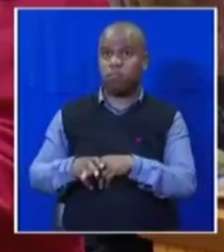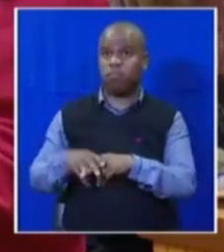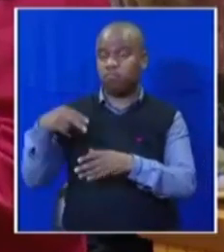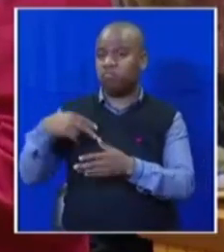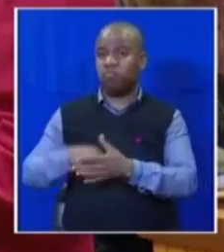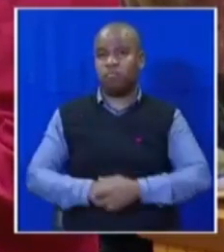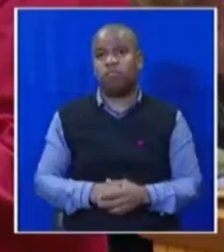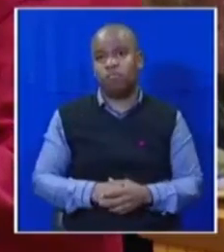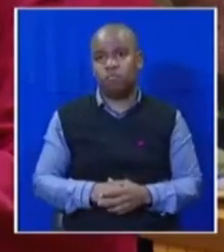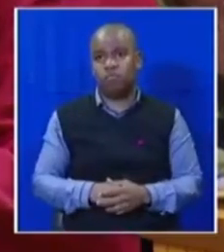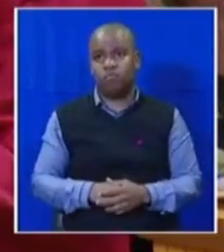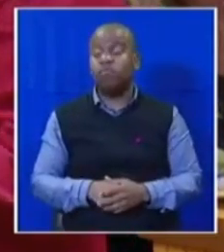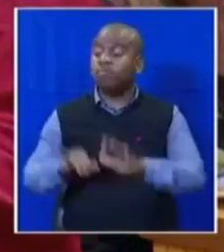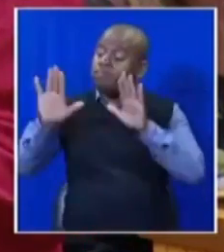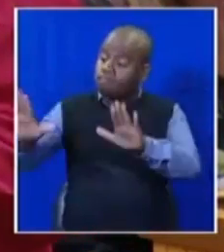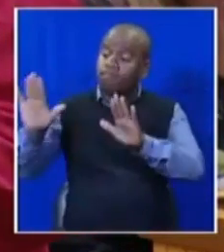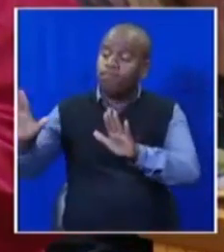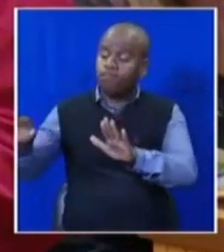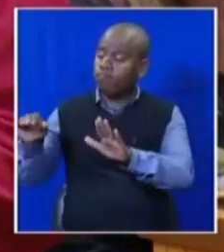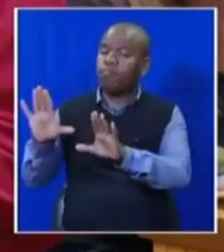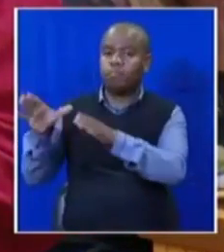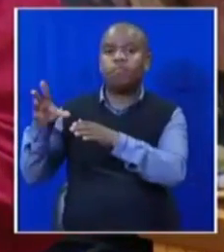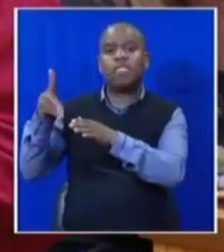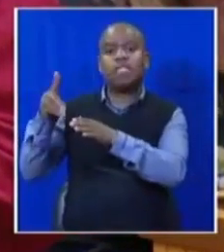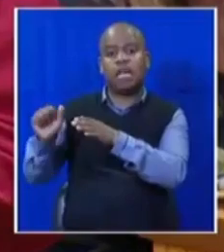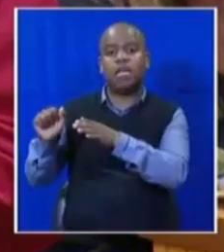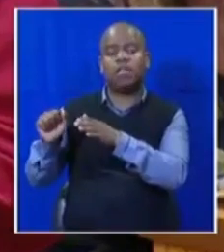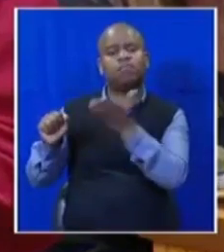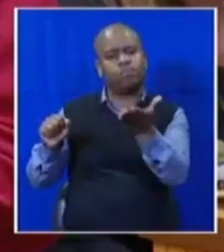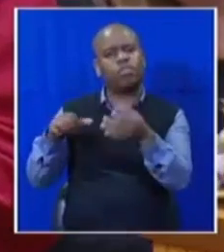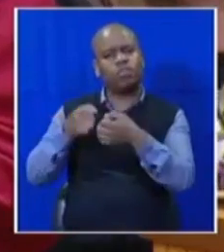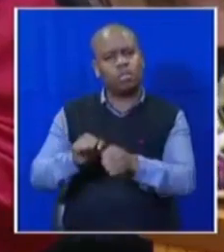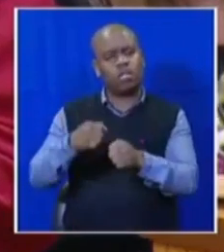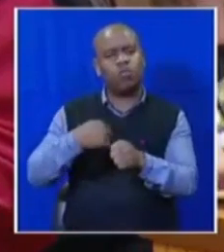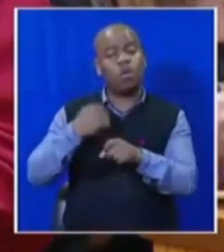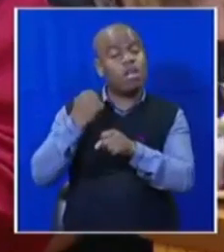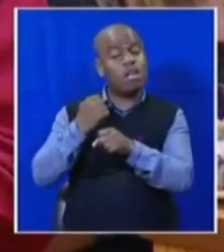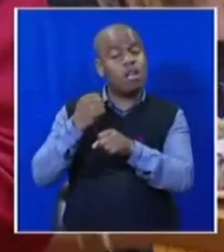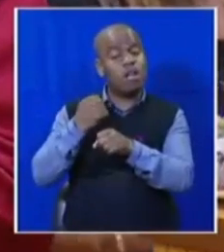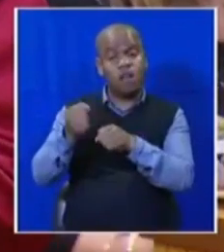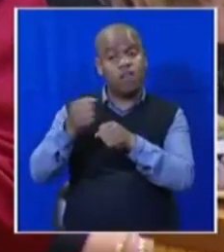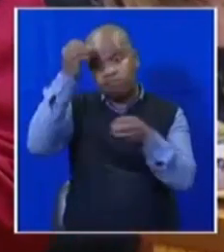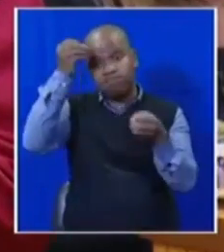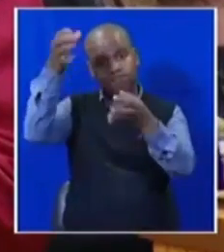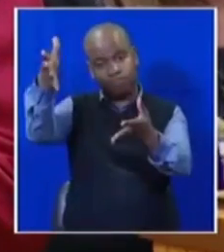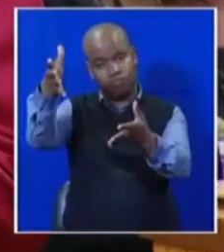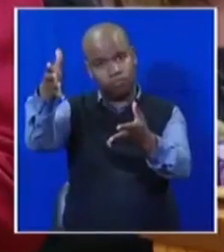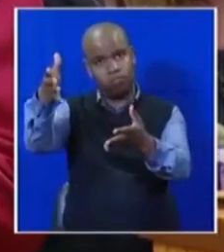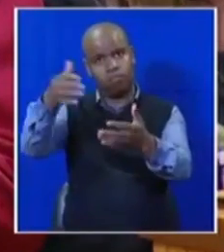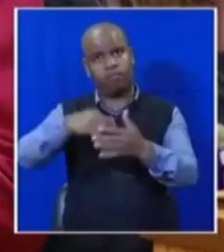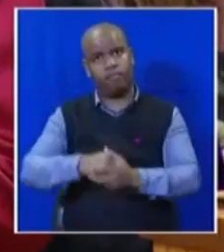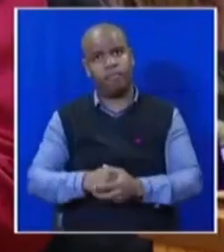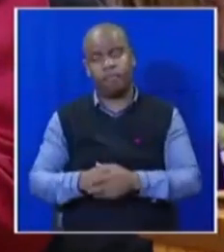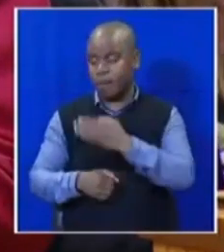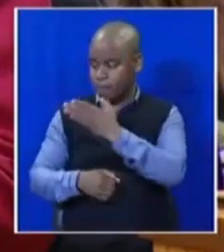Members, order please, order. The DA chairperson, we have never raised this with any of the presiding officers.